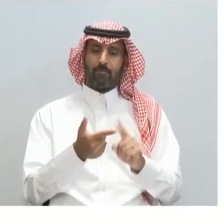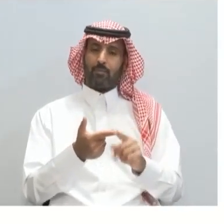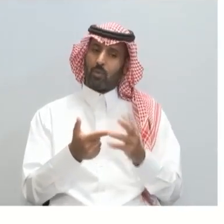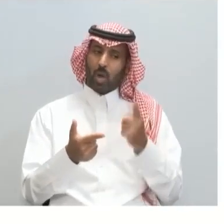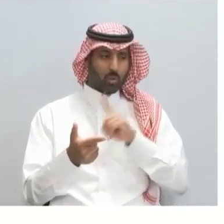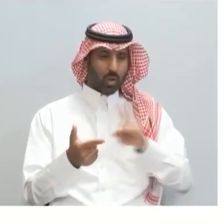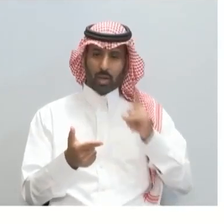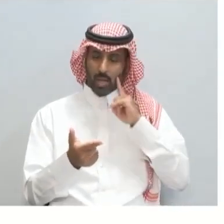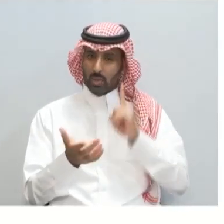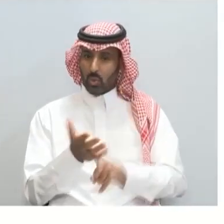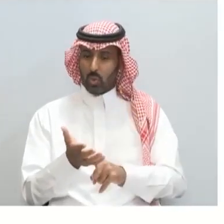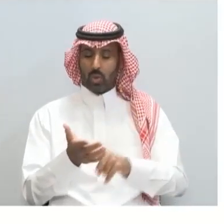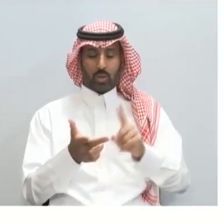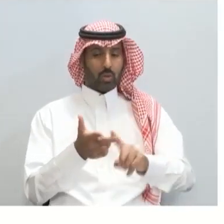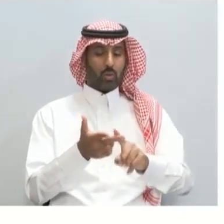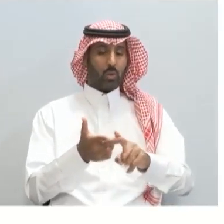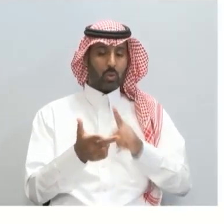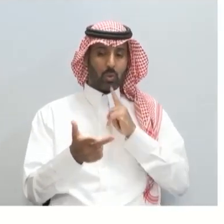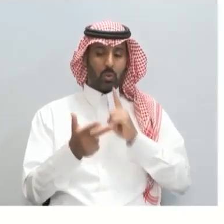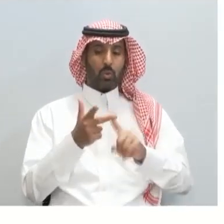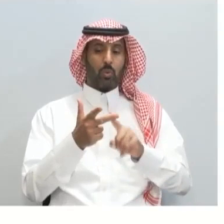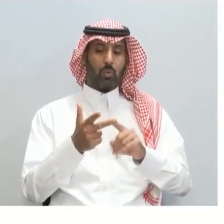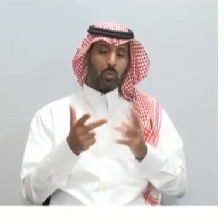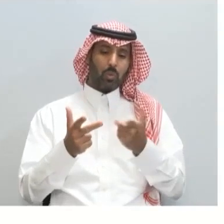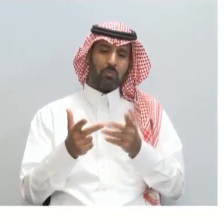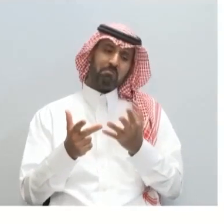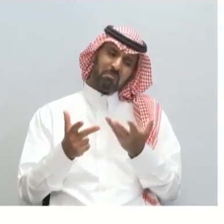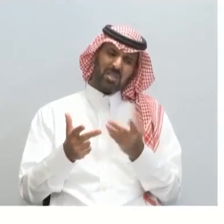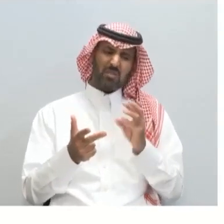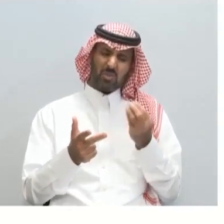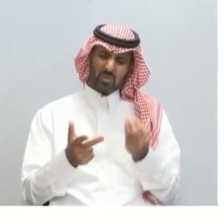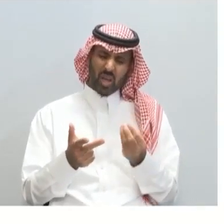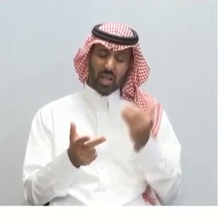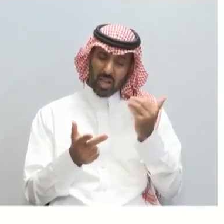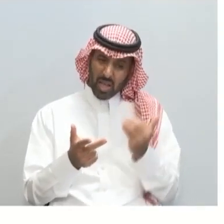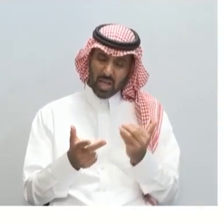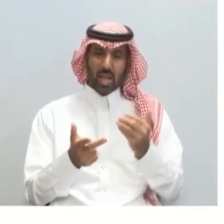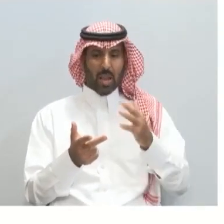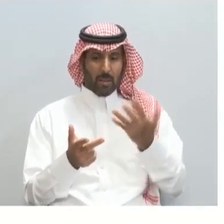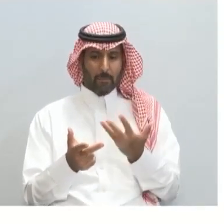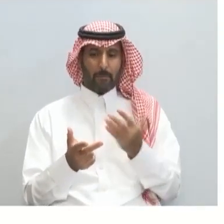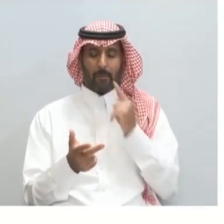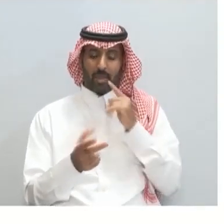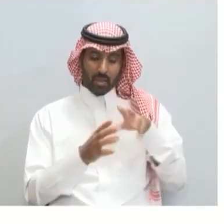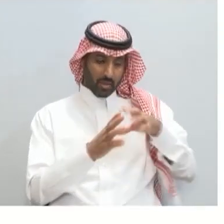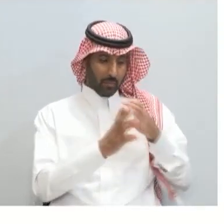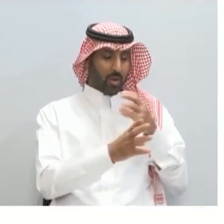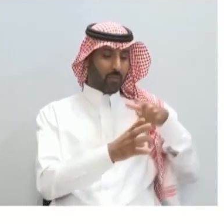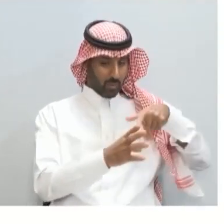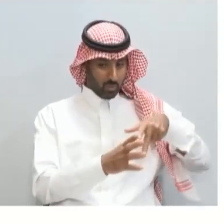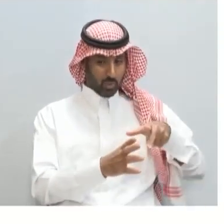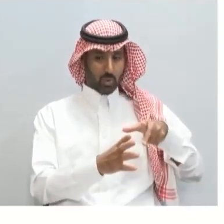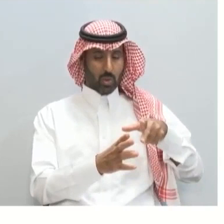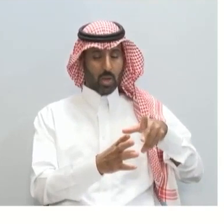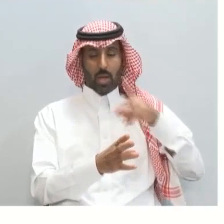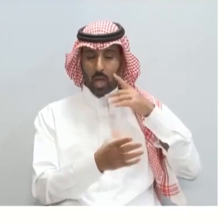you're not sure could indicate the that it is possible that there is a bus that's going downtown